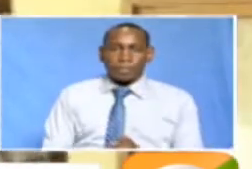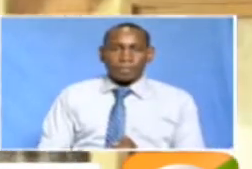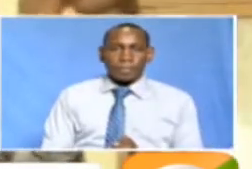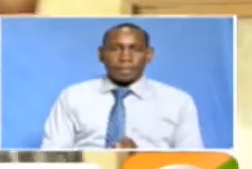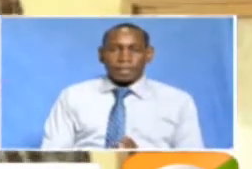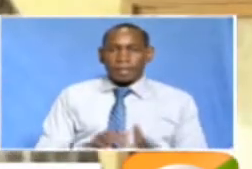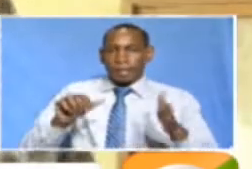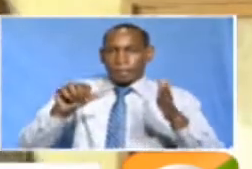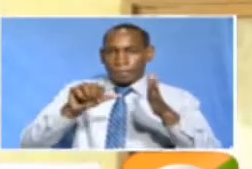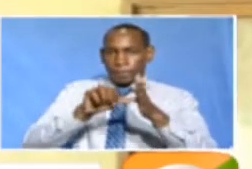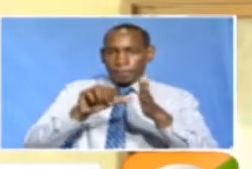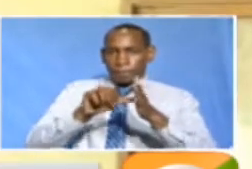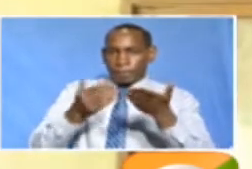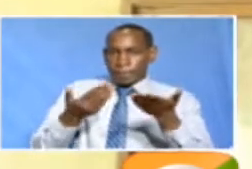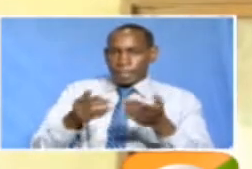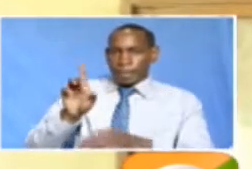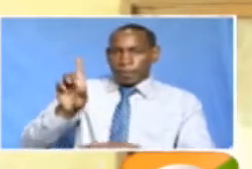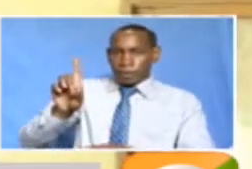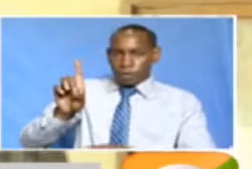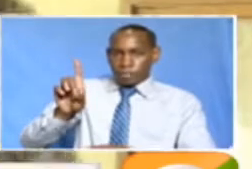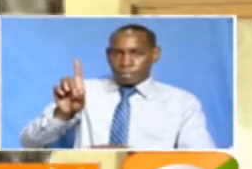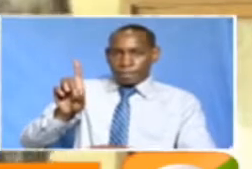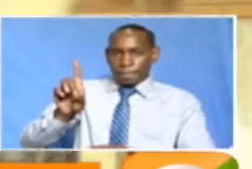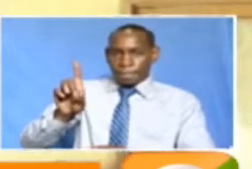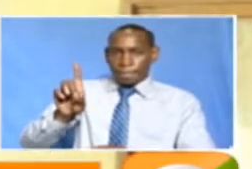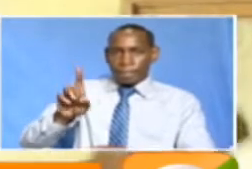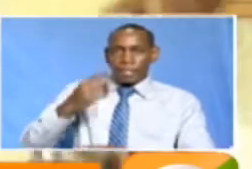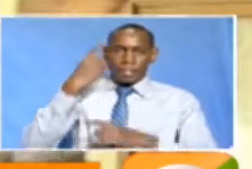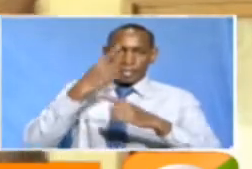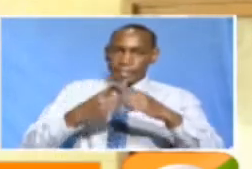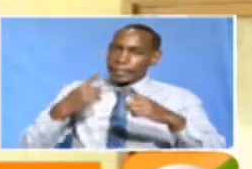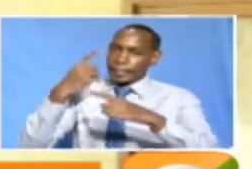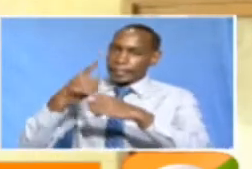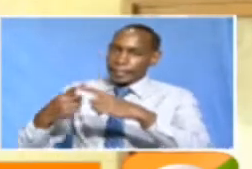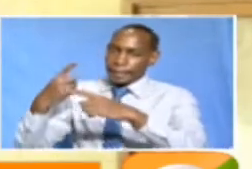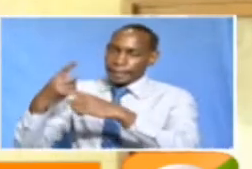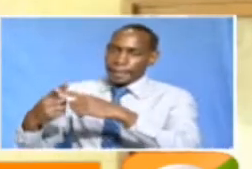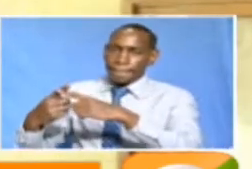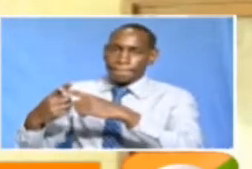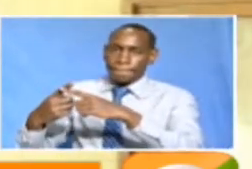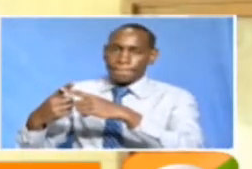iko Miwani ni moja. Mwaka nenda, mwaka rudi.